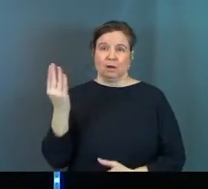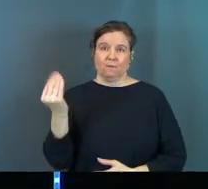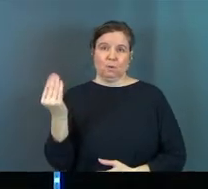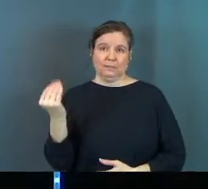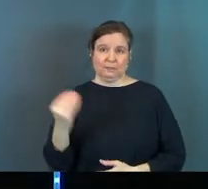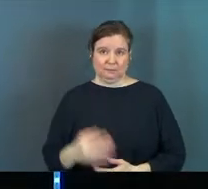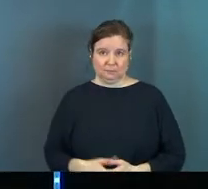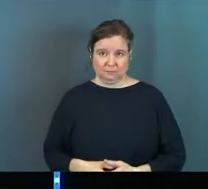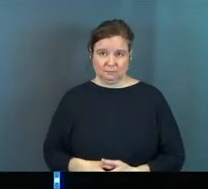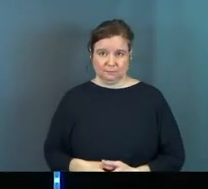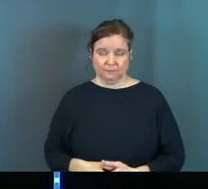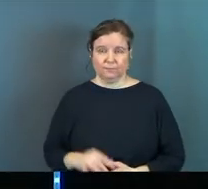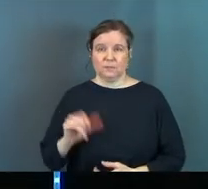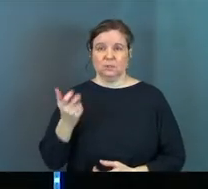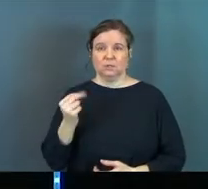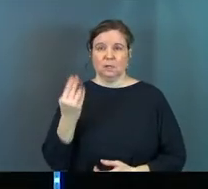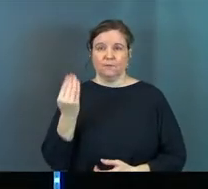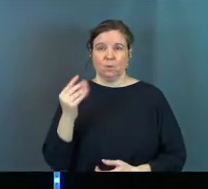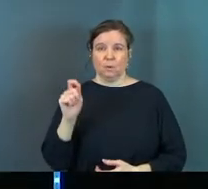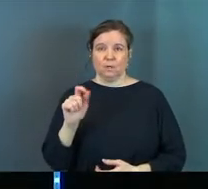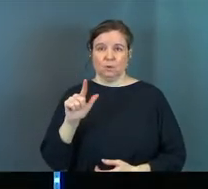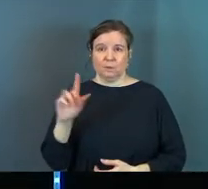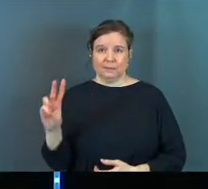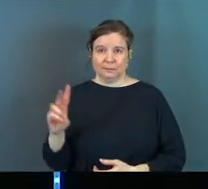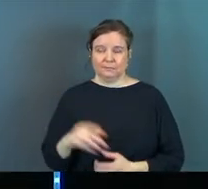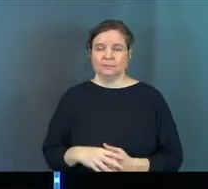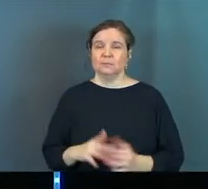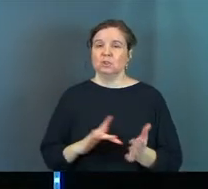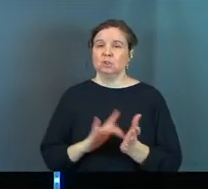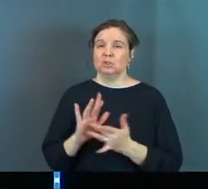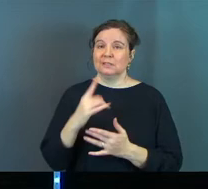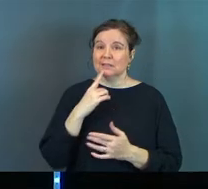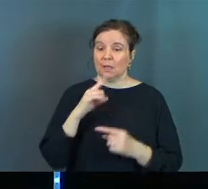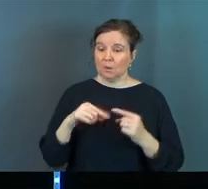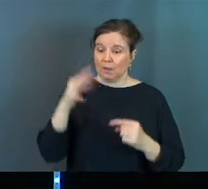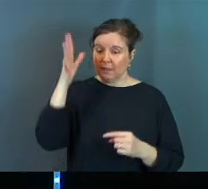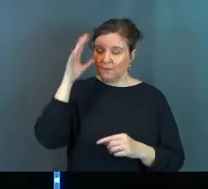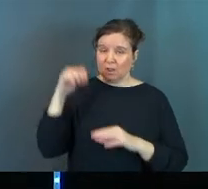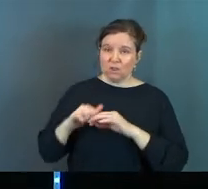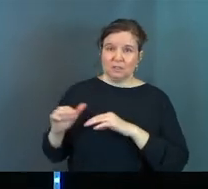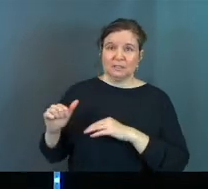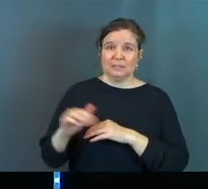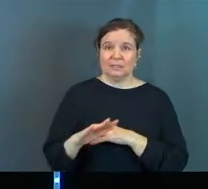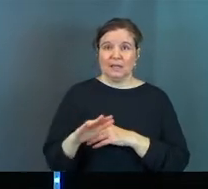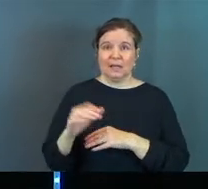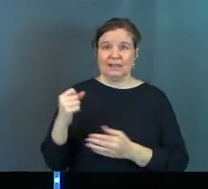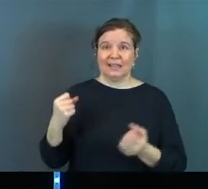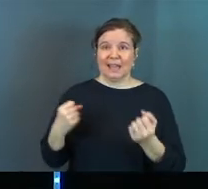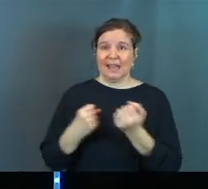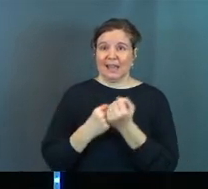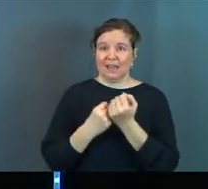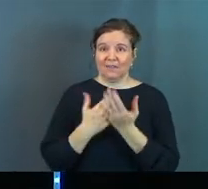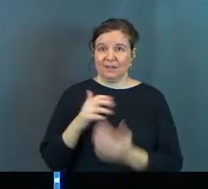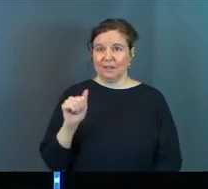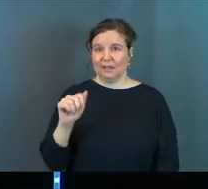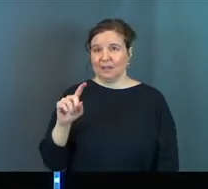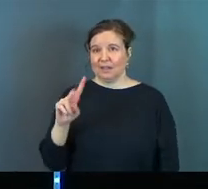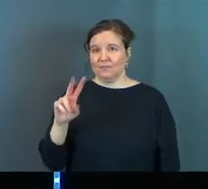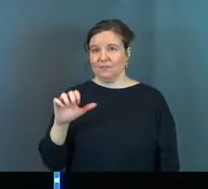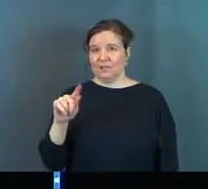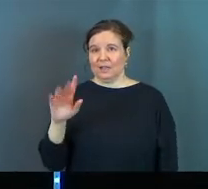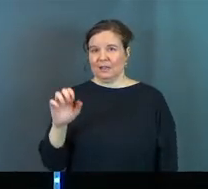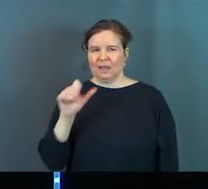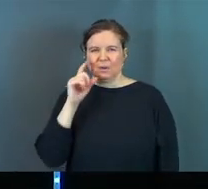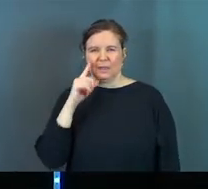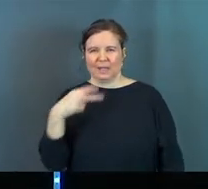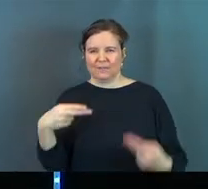14. John 14, 26. Jesus says, but when the Father sends the Advocate as my representative, I don't think I've